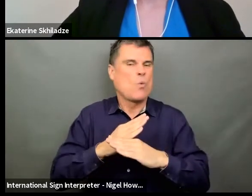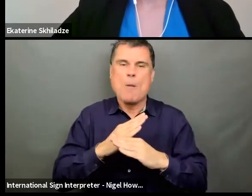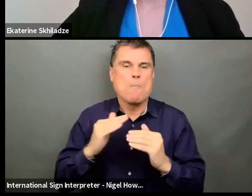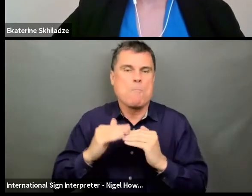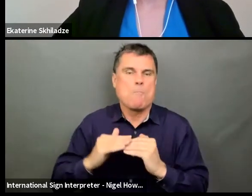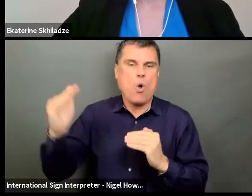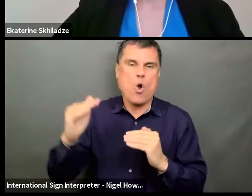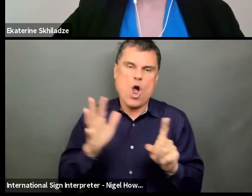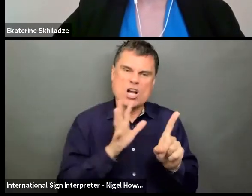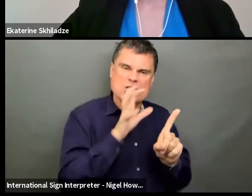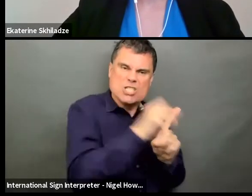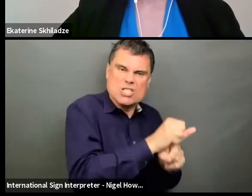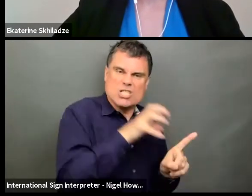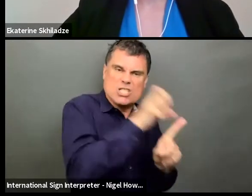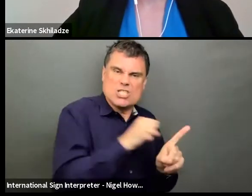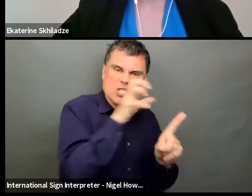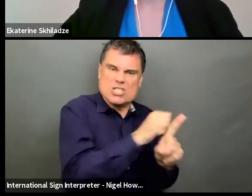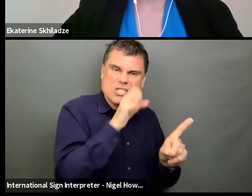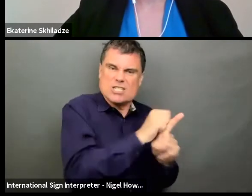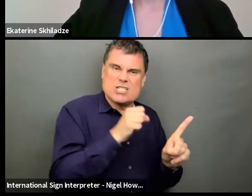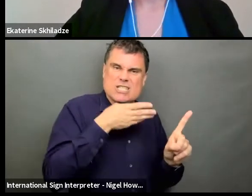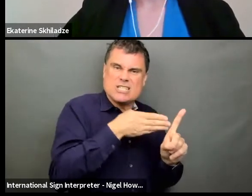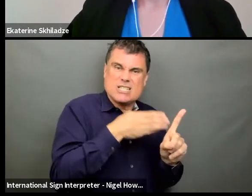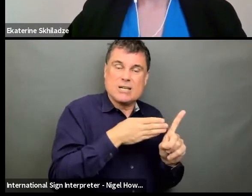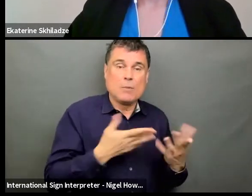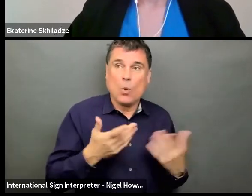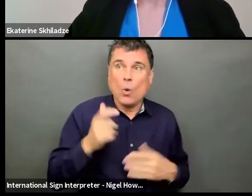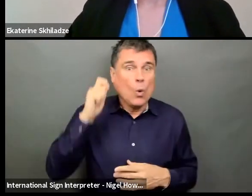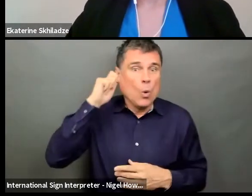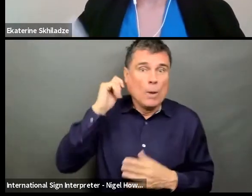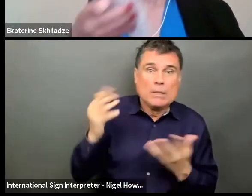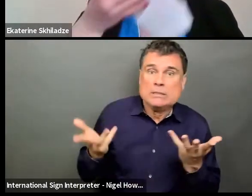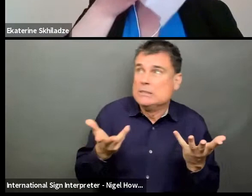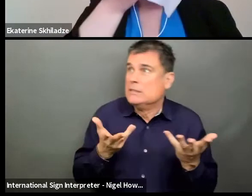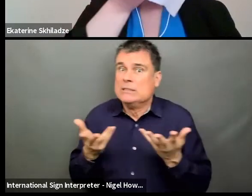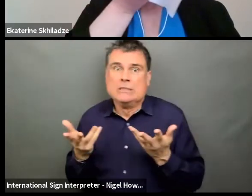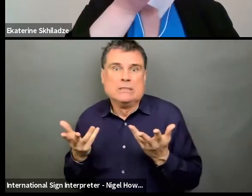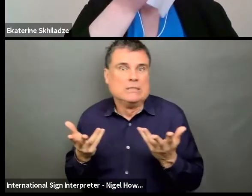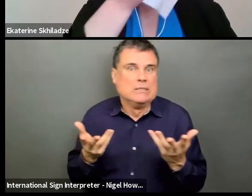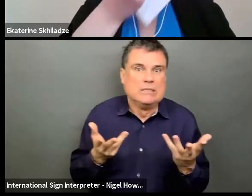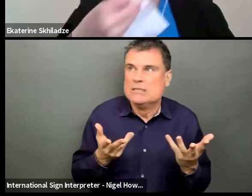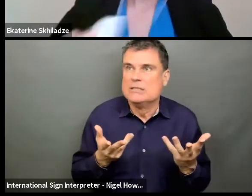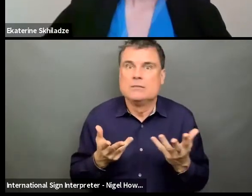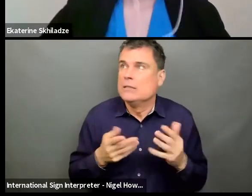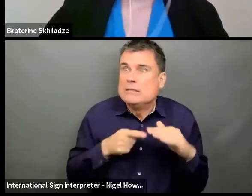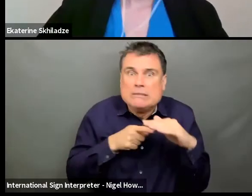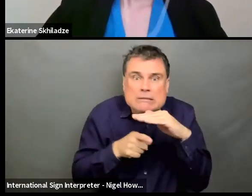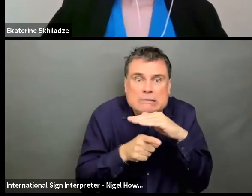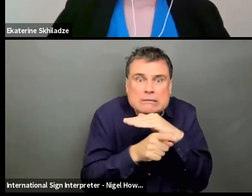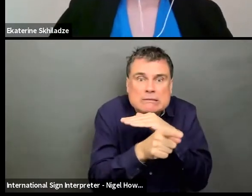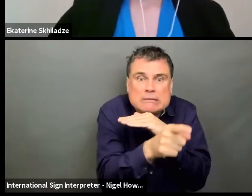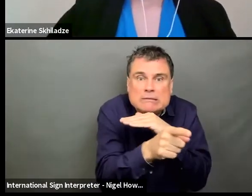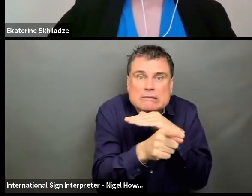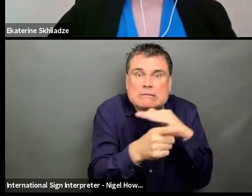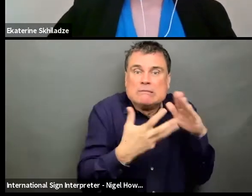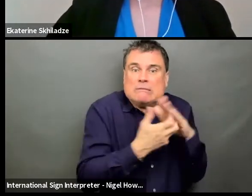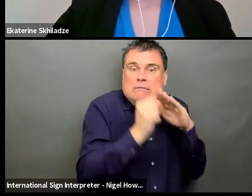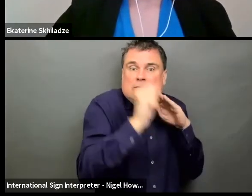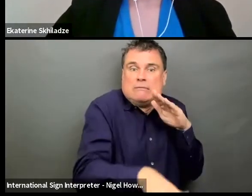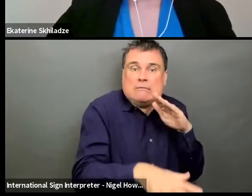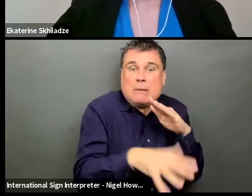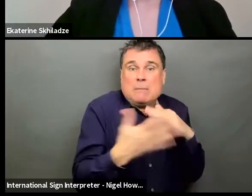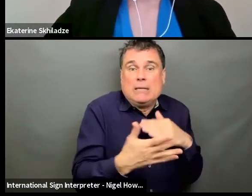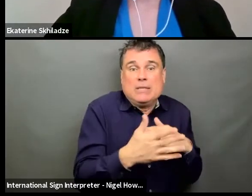to unsafe and clandestine abortions, endanger their life and health, and may even lead to violence.